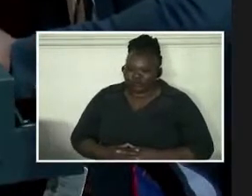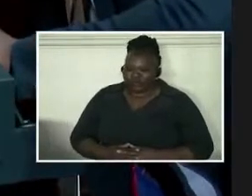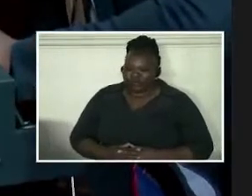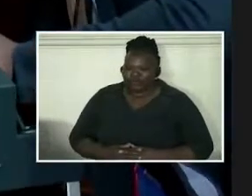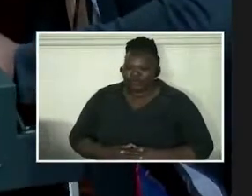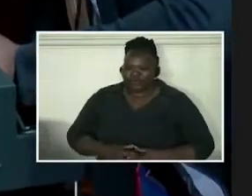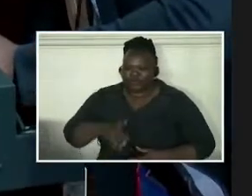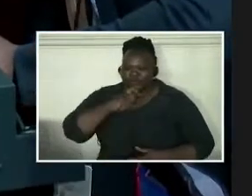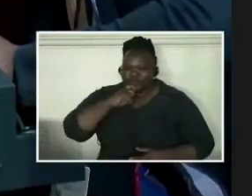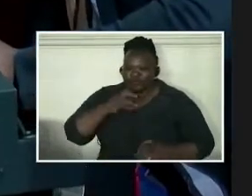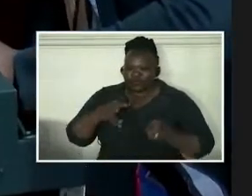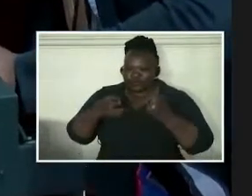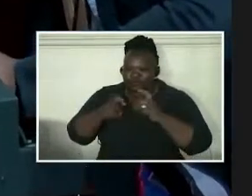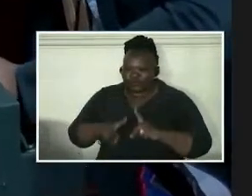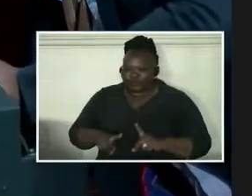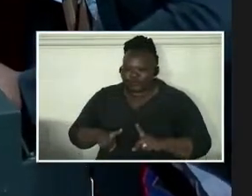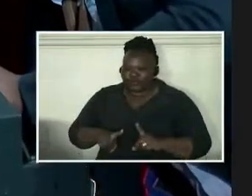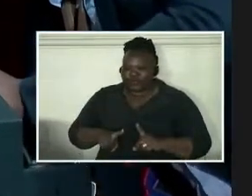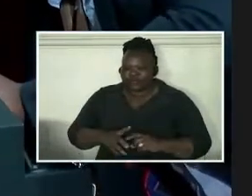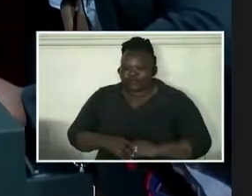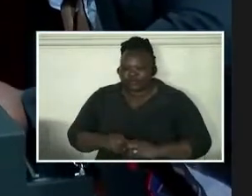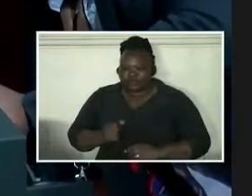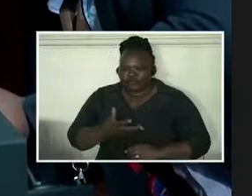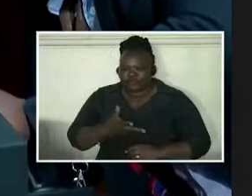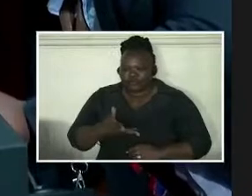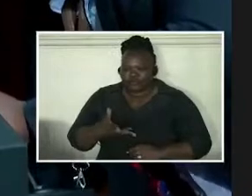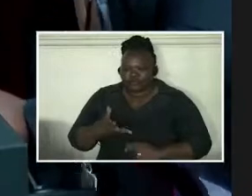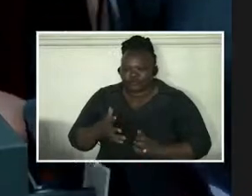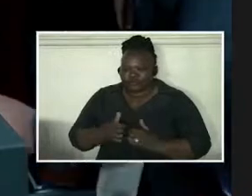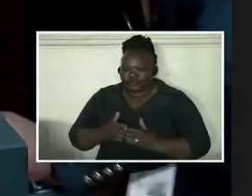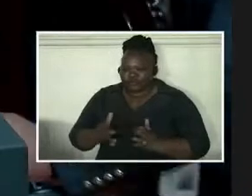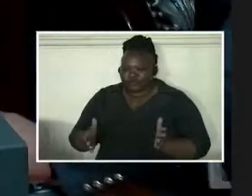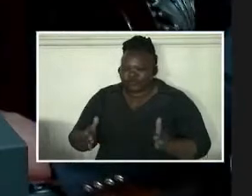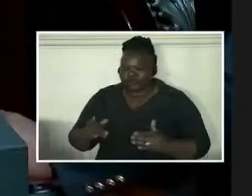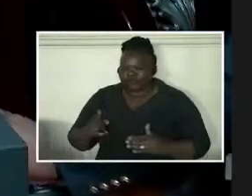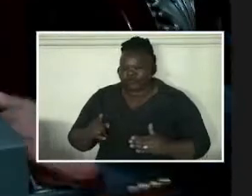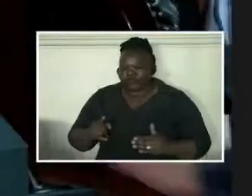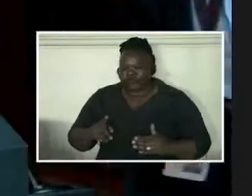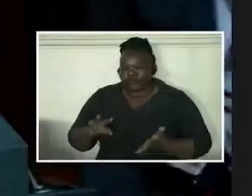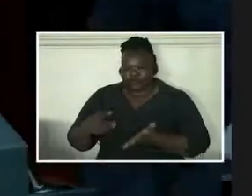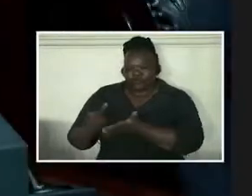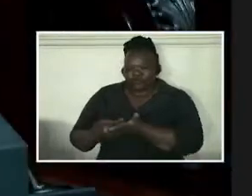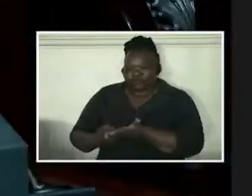this opportunity madam to start your debate